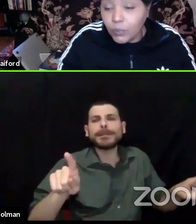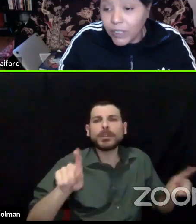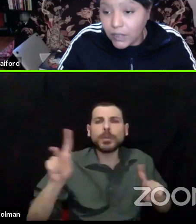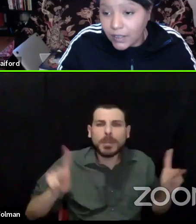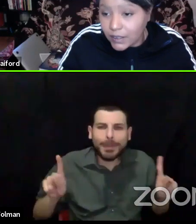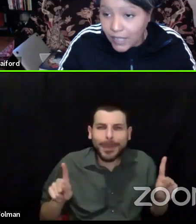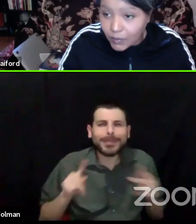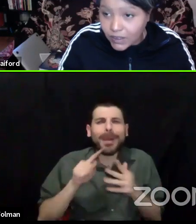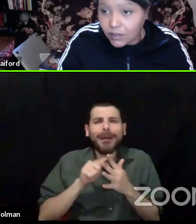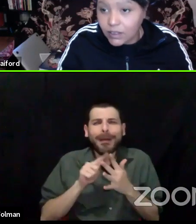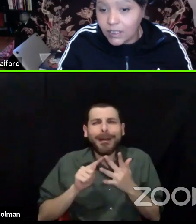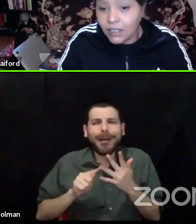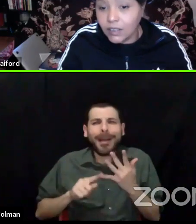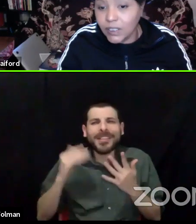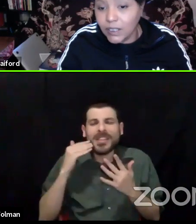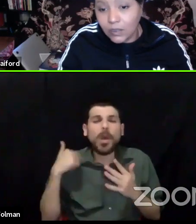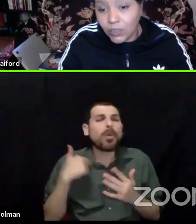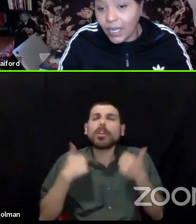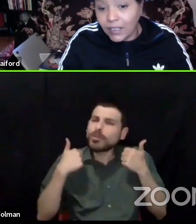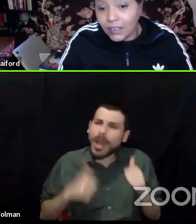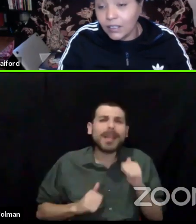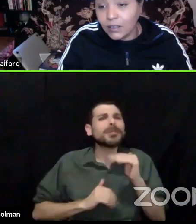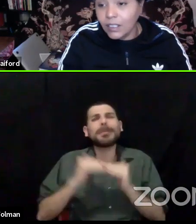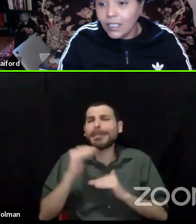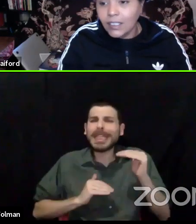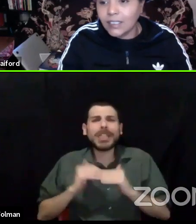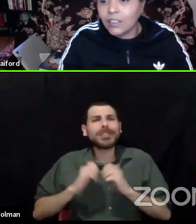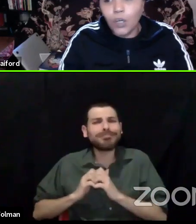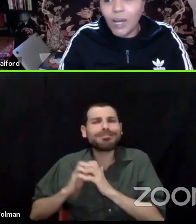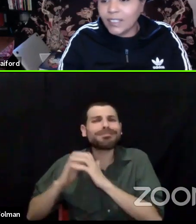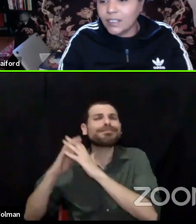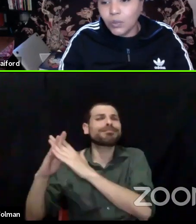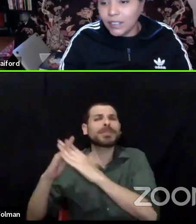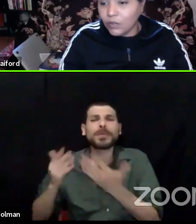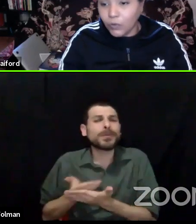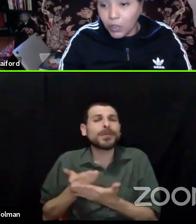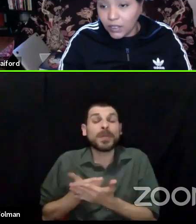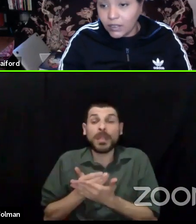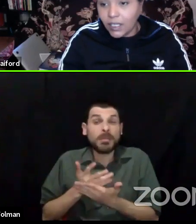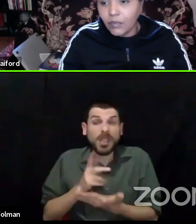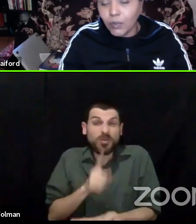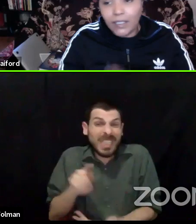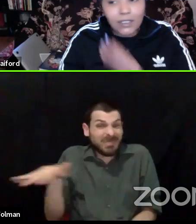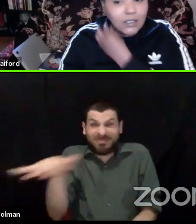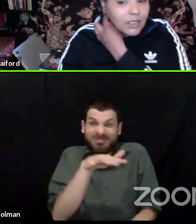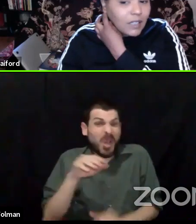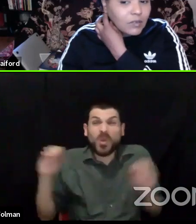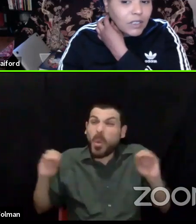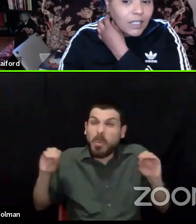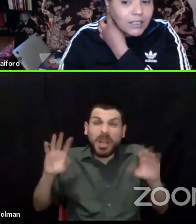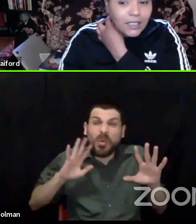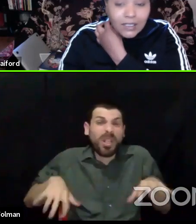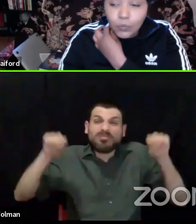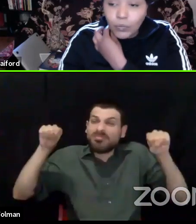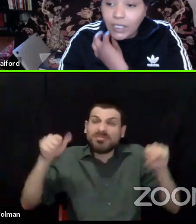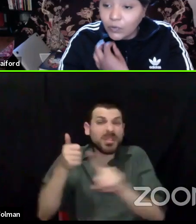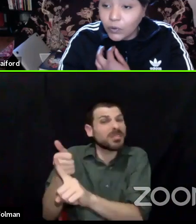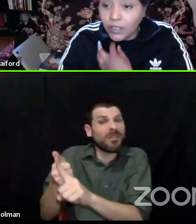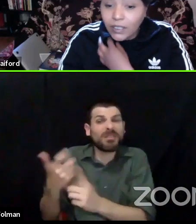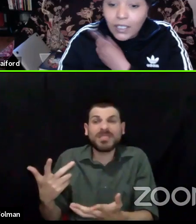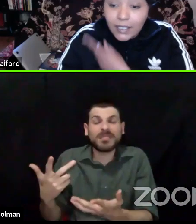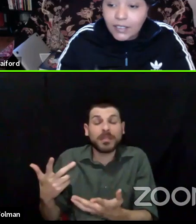we build and establish those channels, because what I can tell you is that nobody's doing it for us. Everybody, as soon as they realize they can get